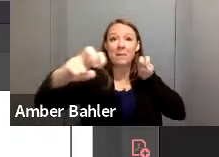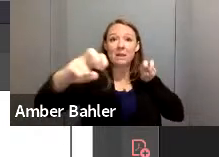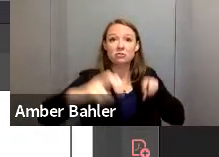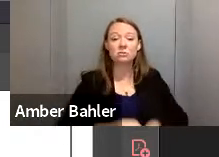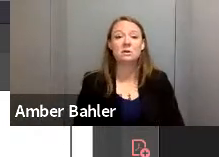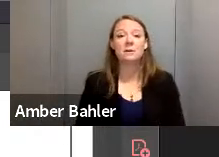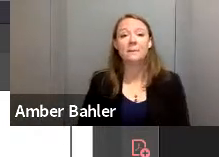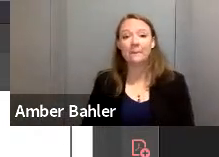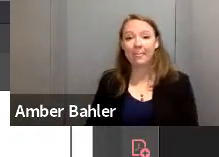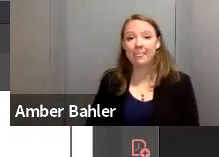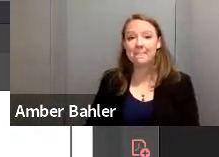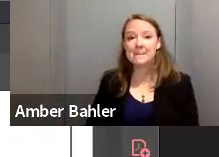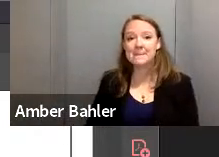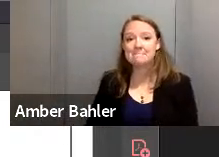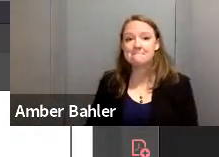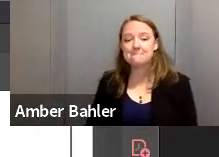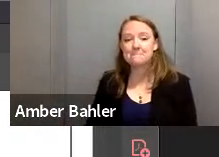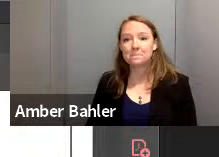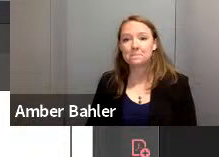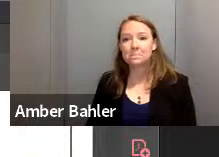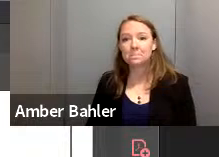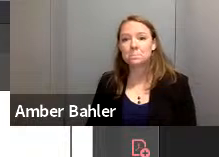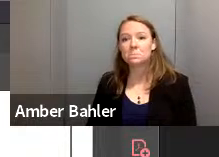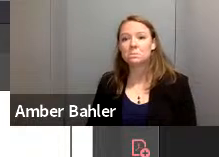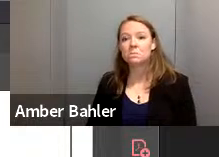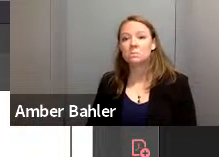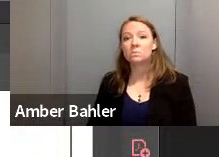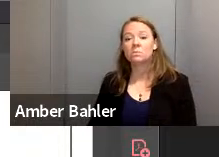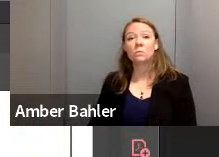We looked at the ridership